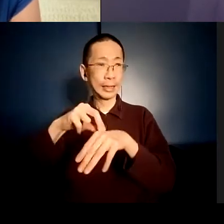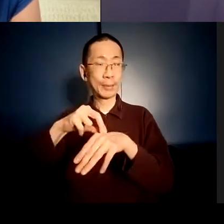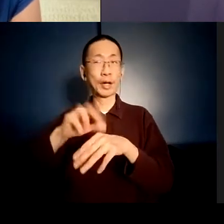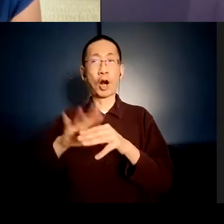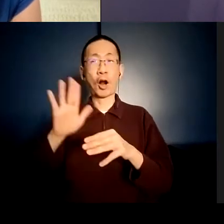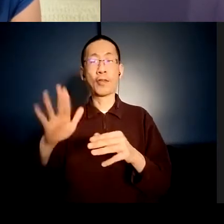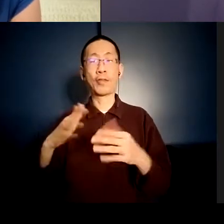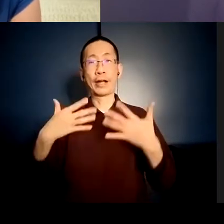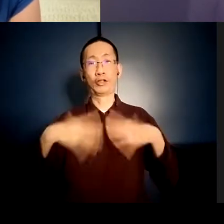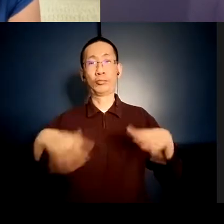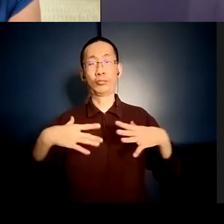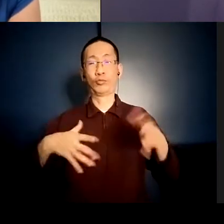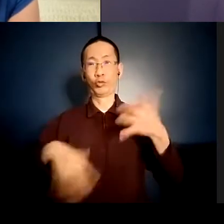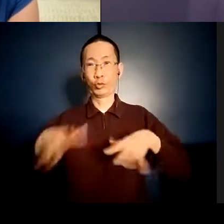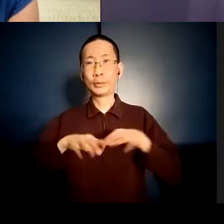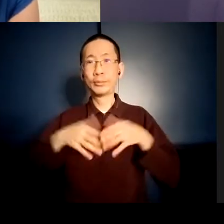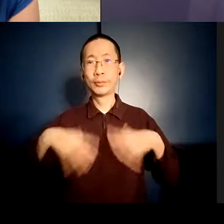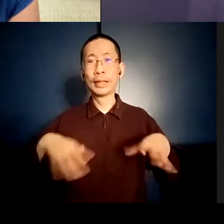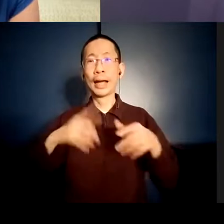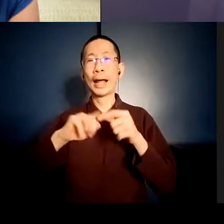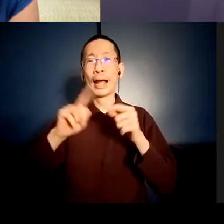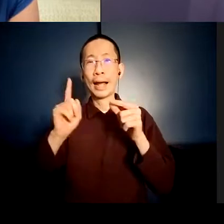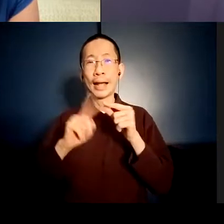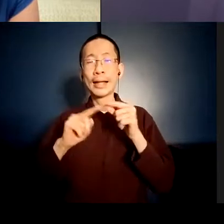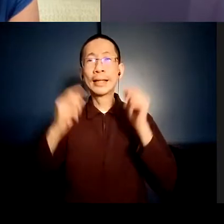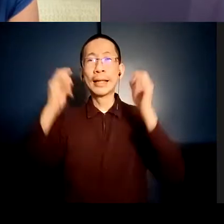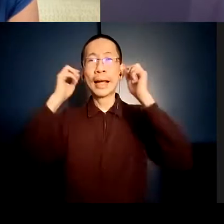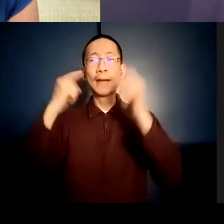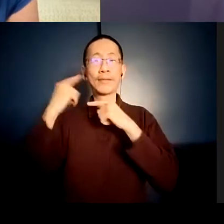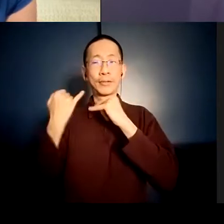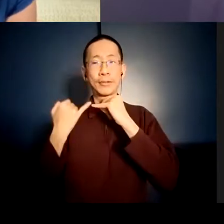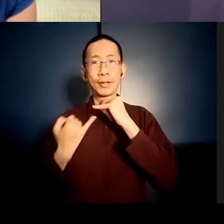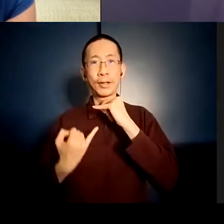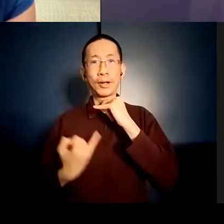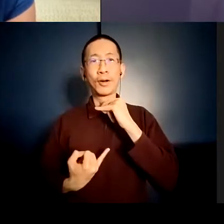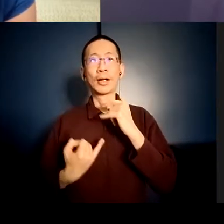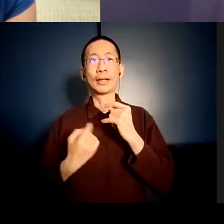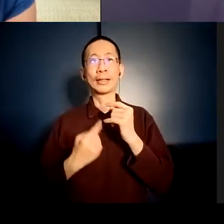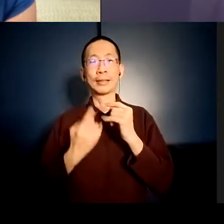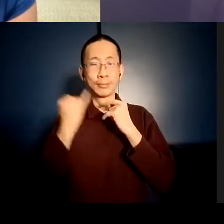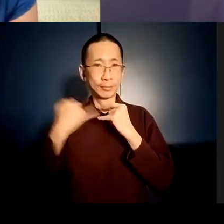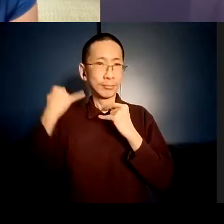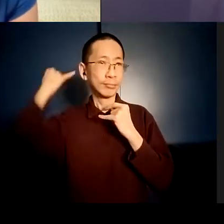then the headpiece just has a really long cord from it that goes up to their head.